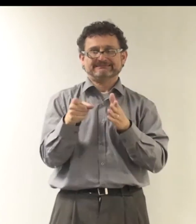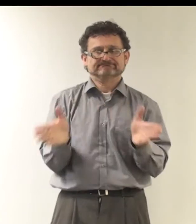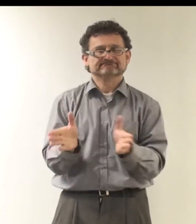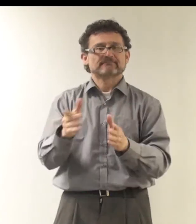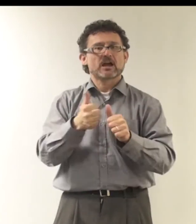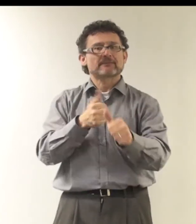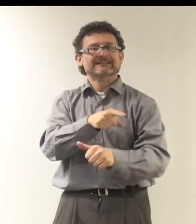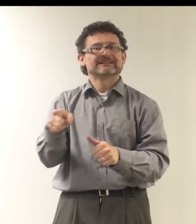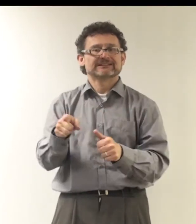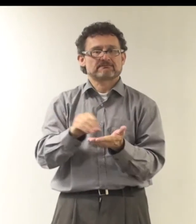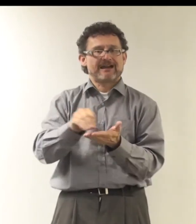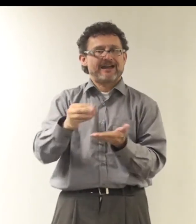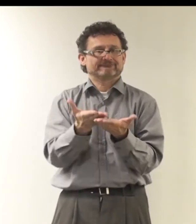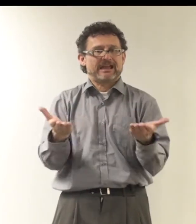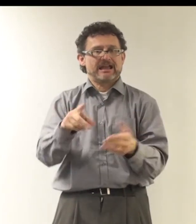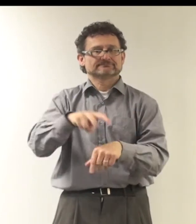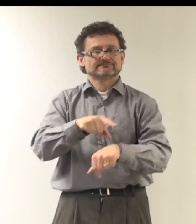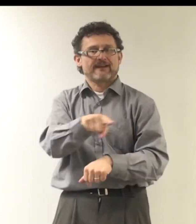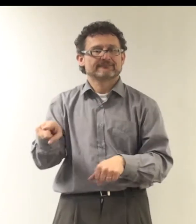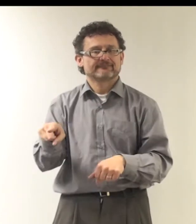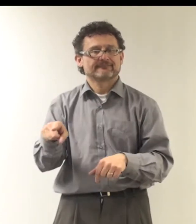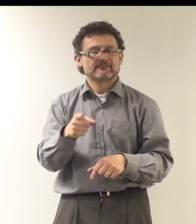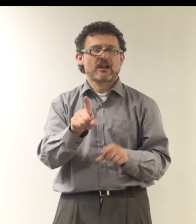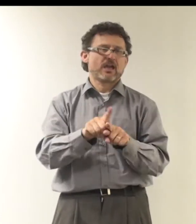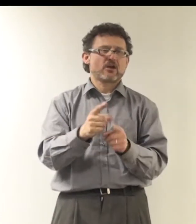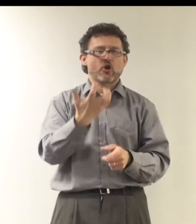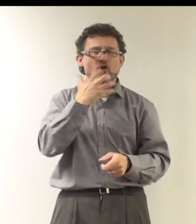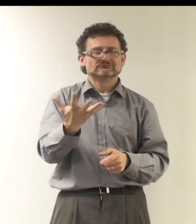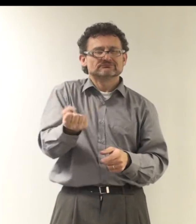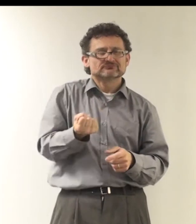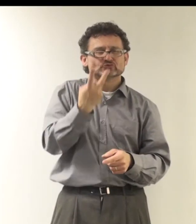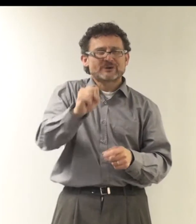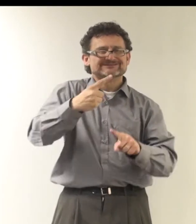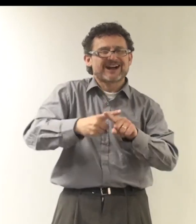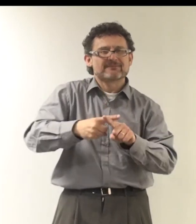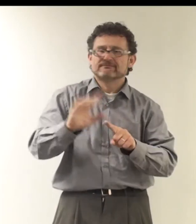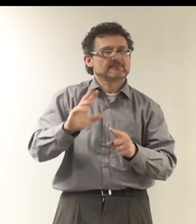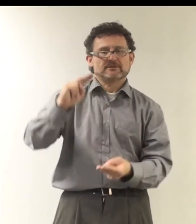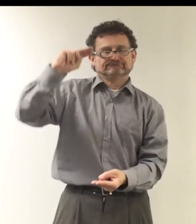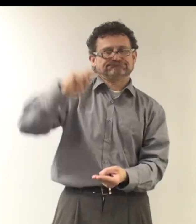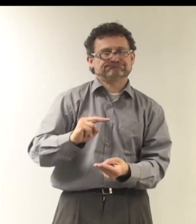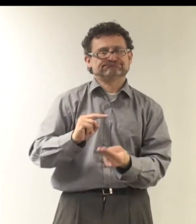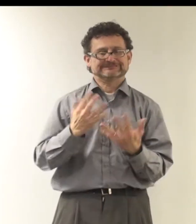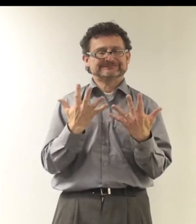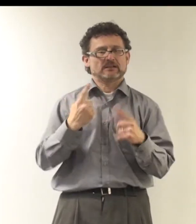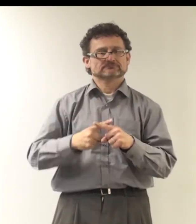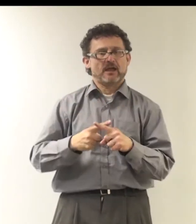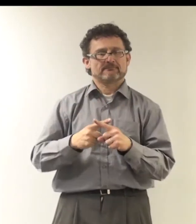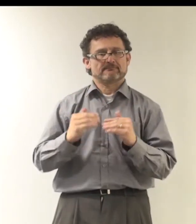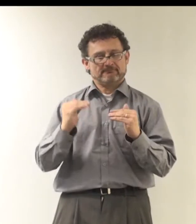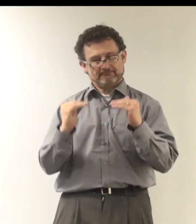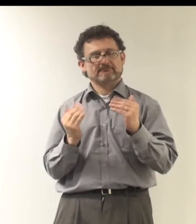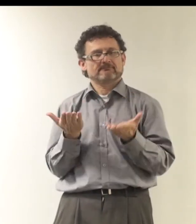ratio. This is the idea that you pay your lowest wage earners at least 1/10 of your top